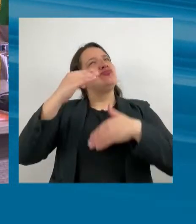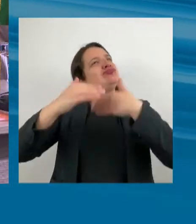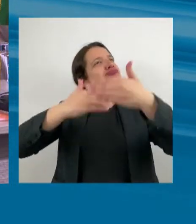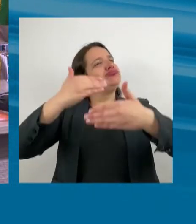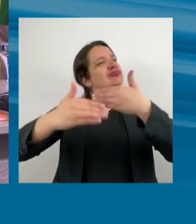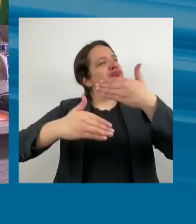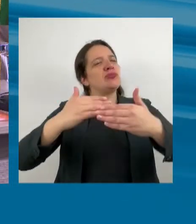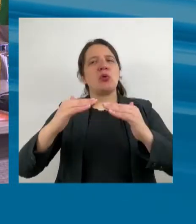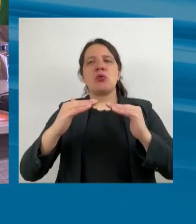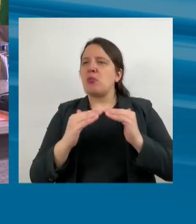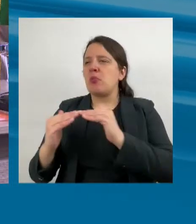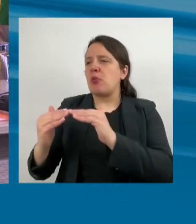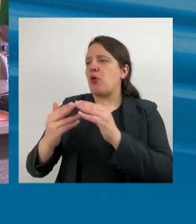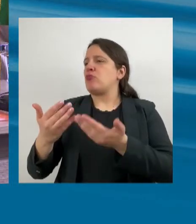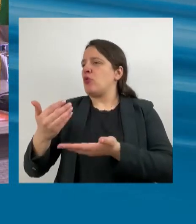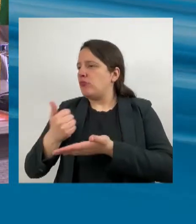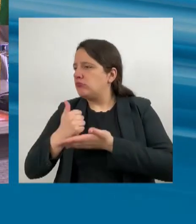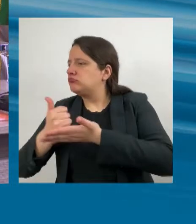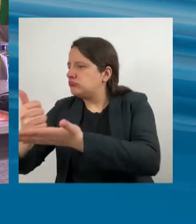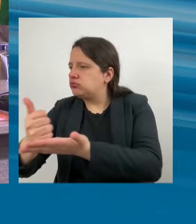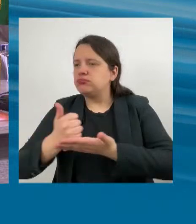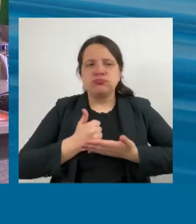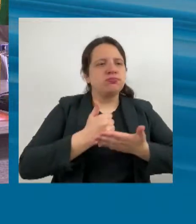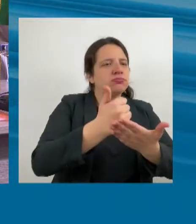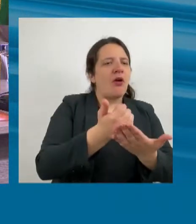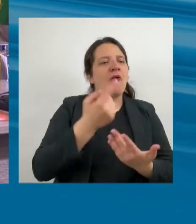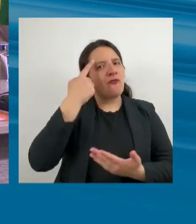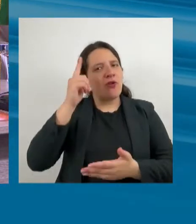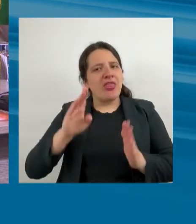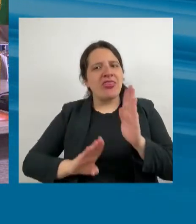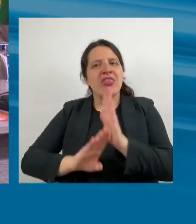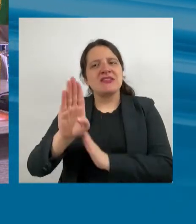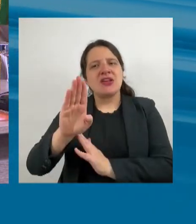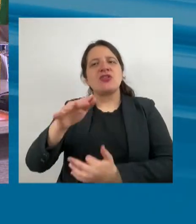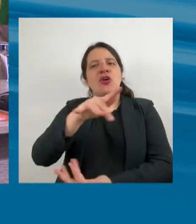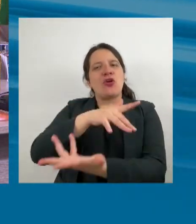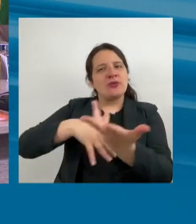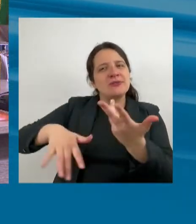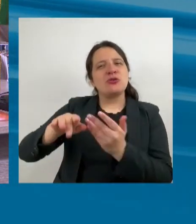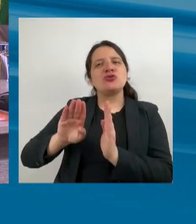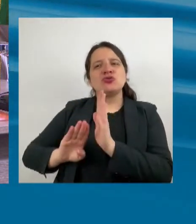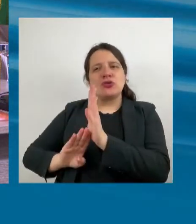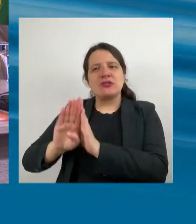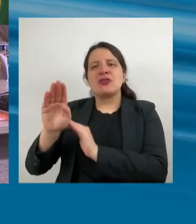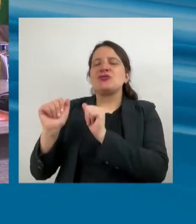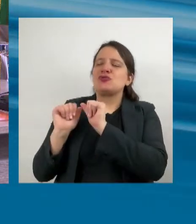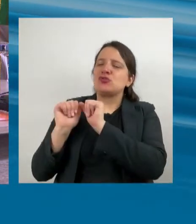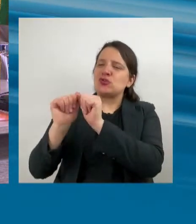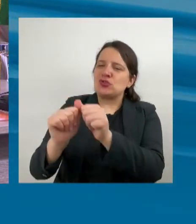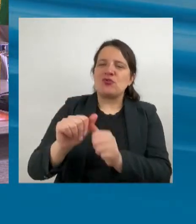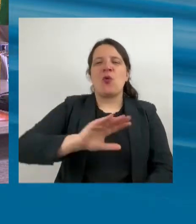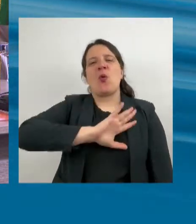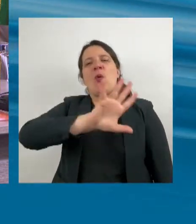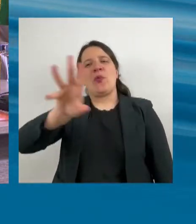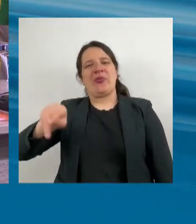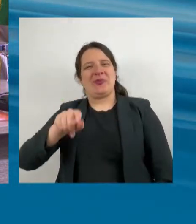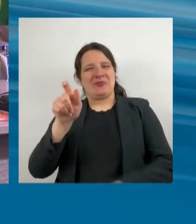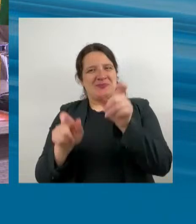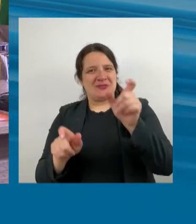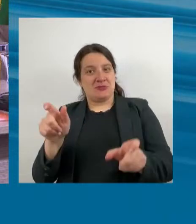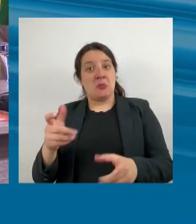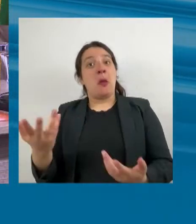well-being, shared prosperity, and renewed multilateralism promoting inclusive and sustainable development for all.